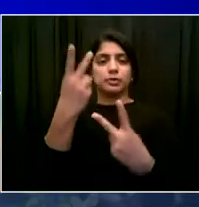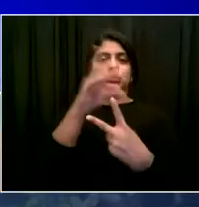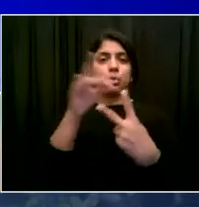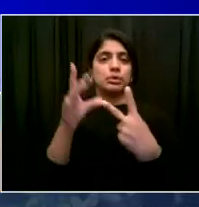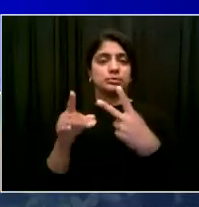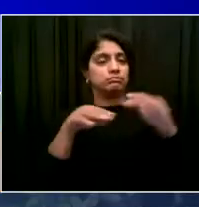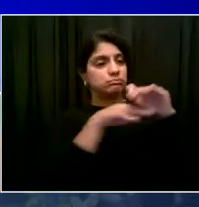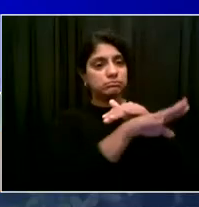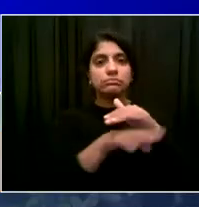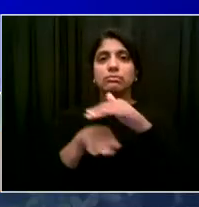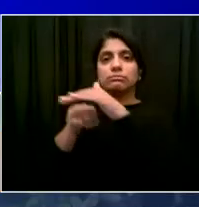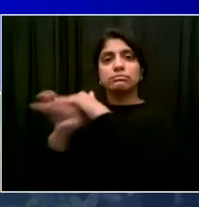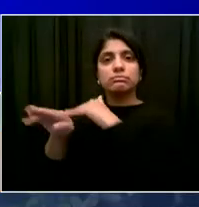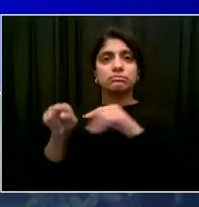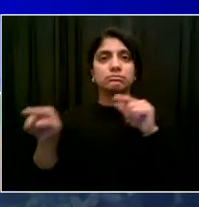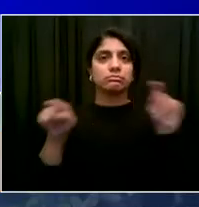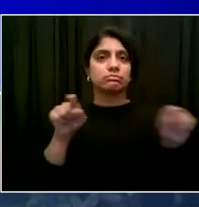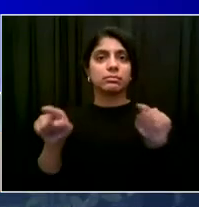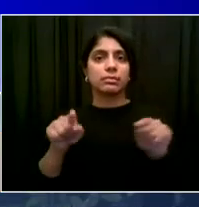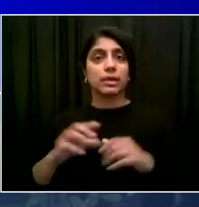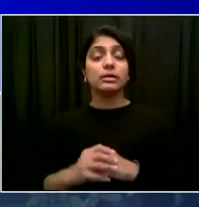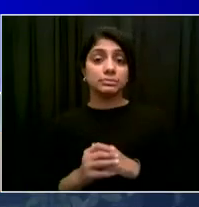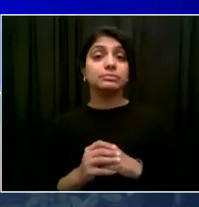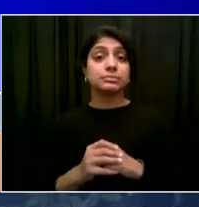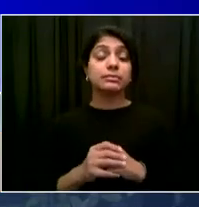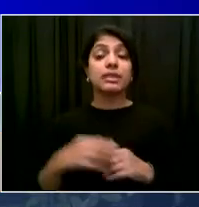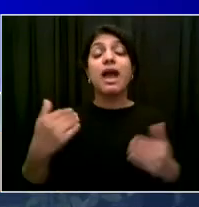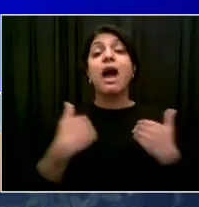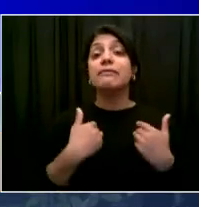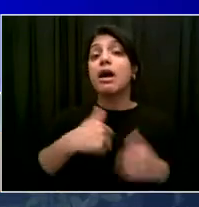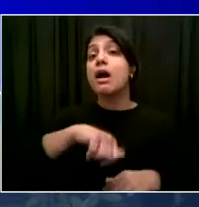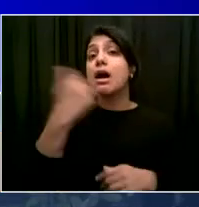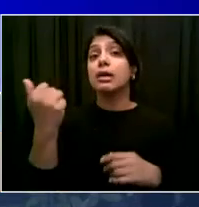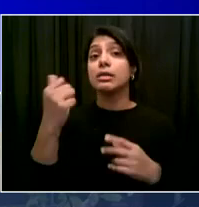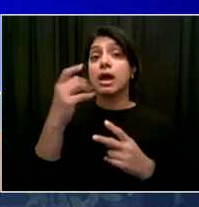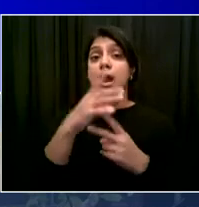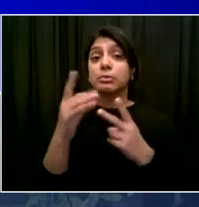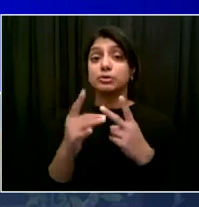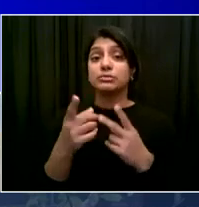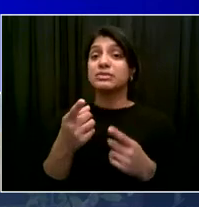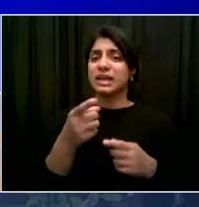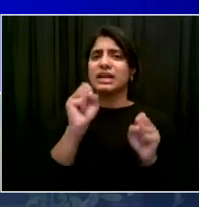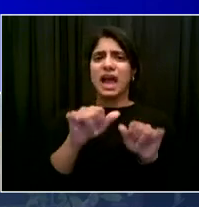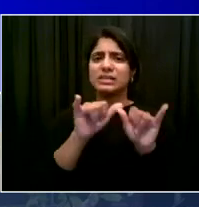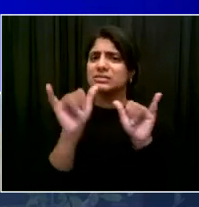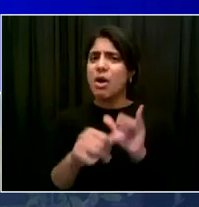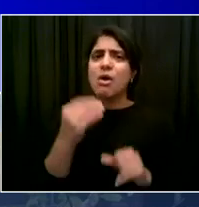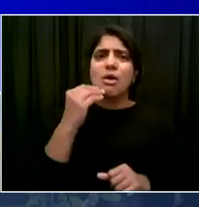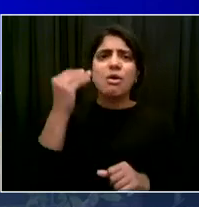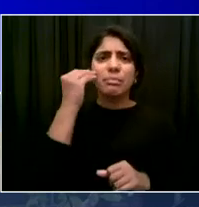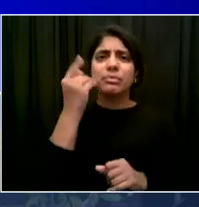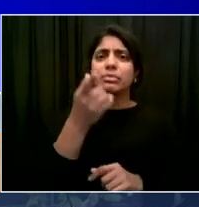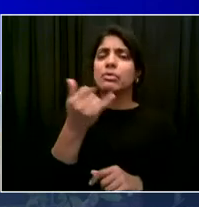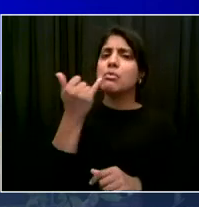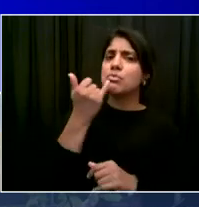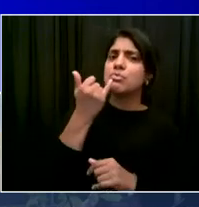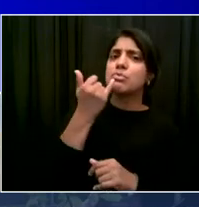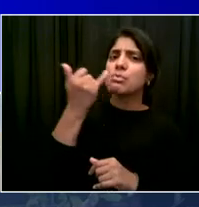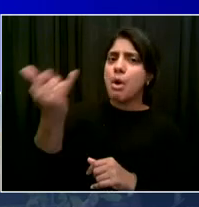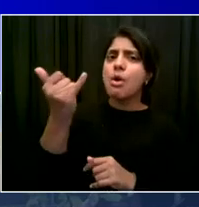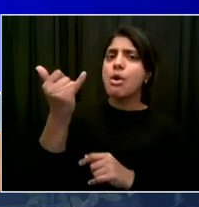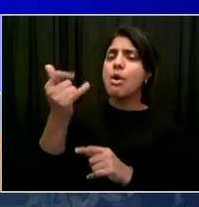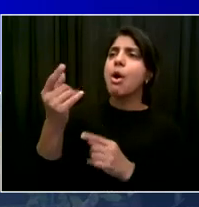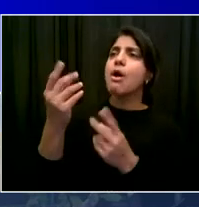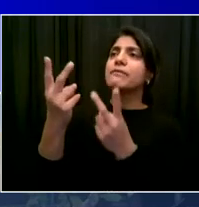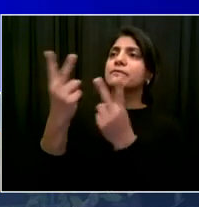really effectively. And any city resident who wants at-home vaccination, it can be scheduled. A vaccination